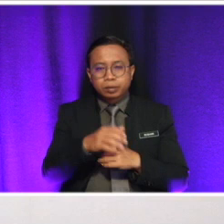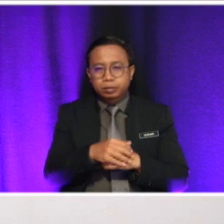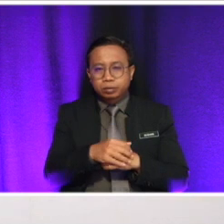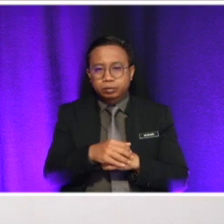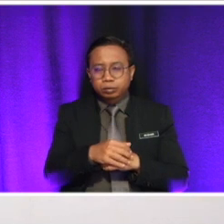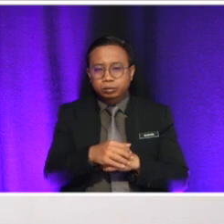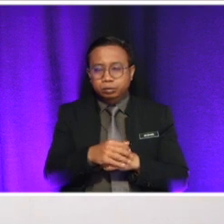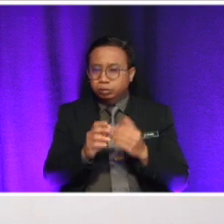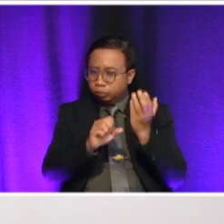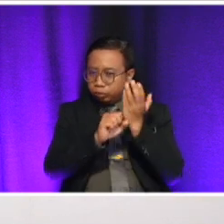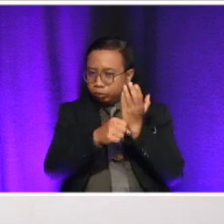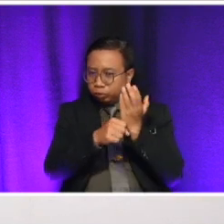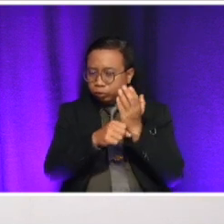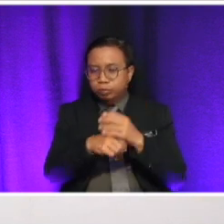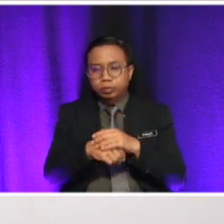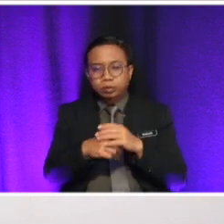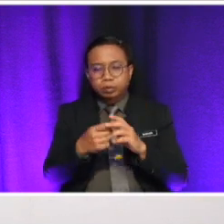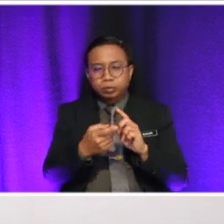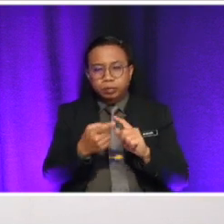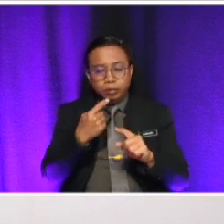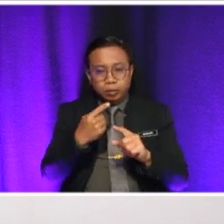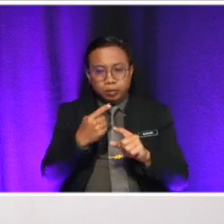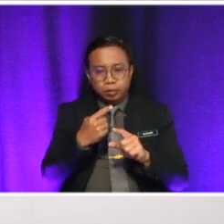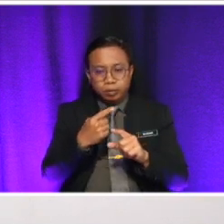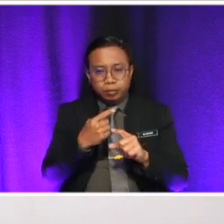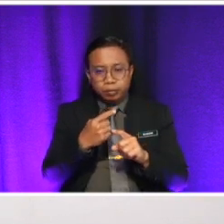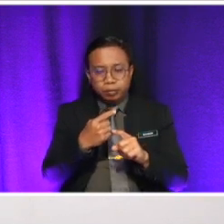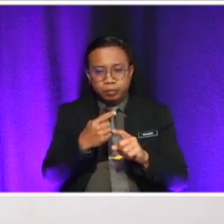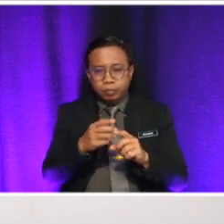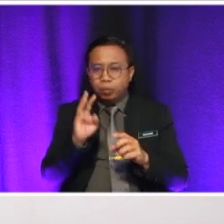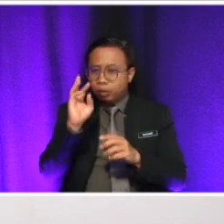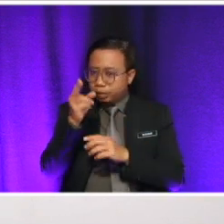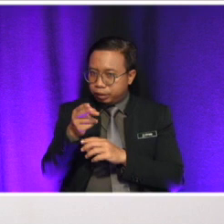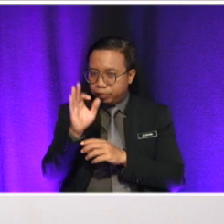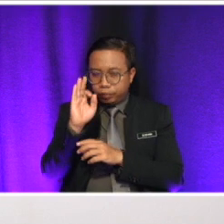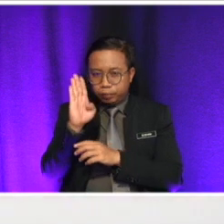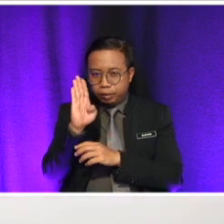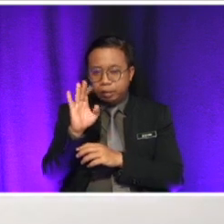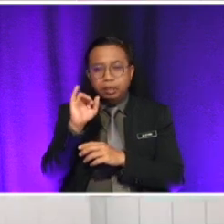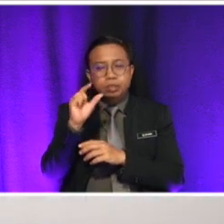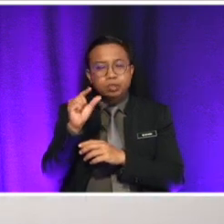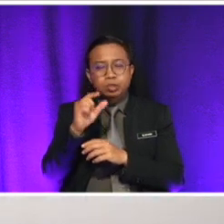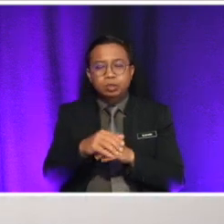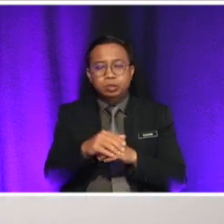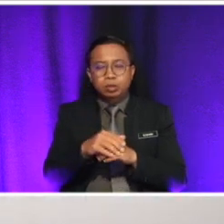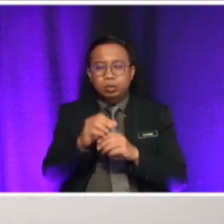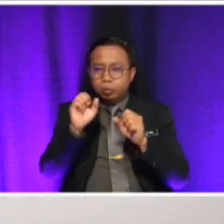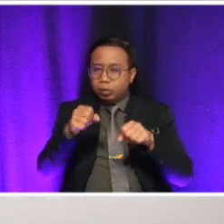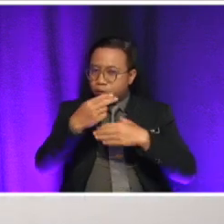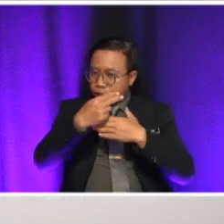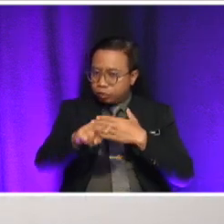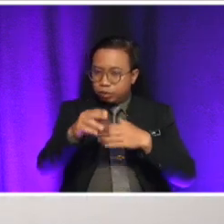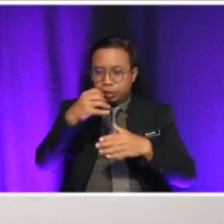source because there's a bigger platform and applications such as WhatsApp, Facebook, Instagram, and also they can be sent